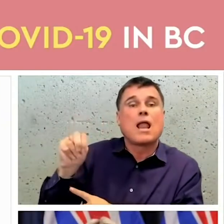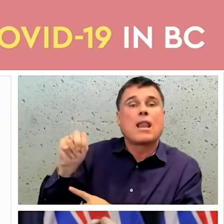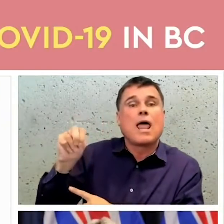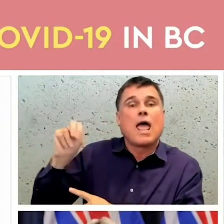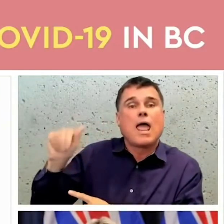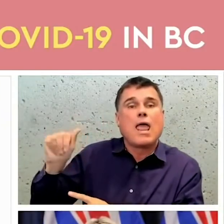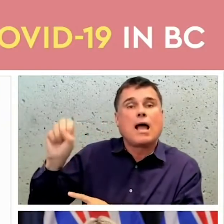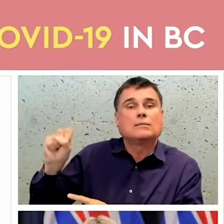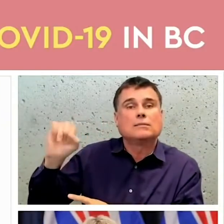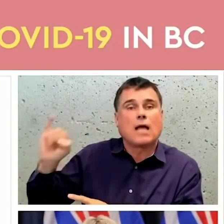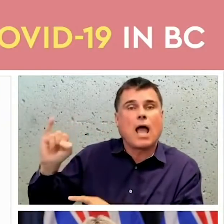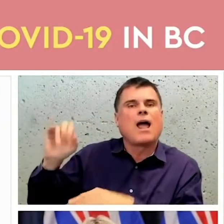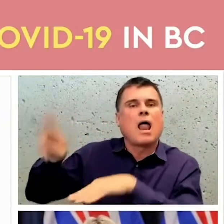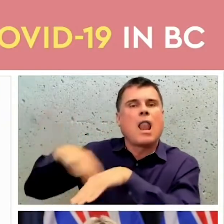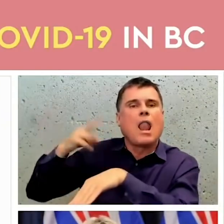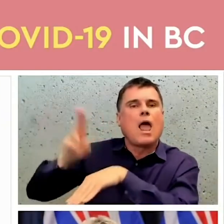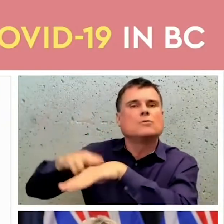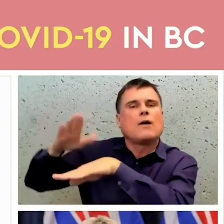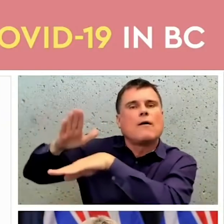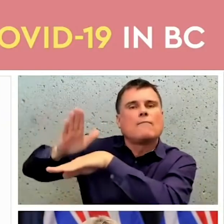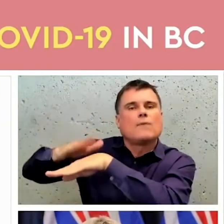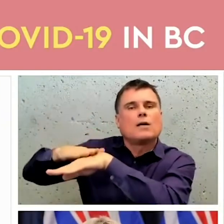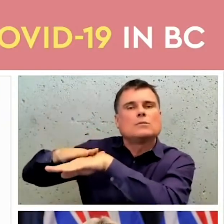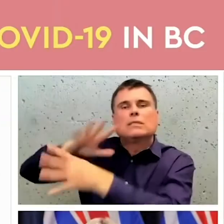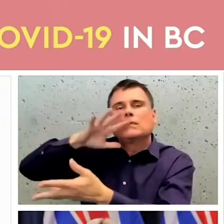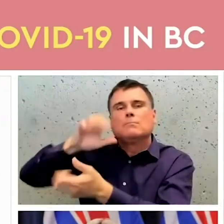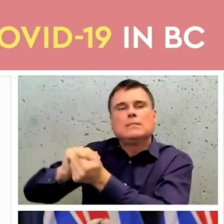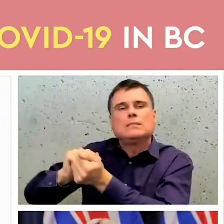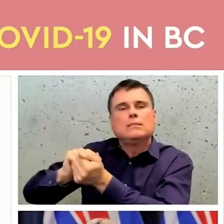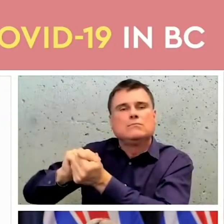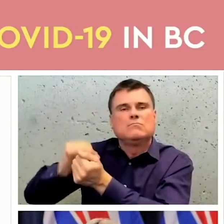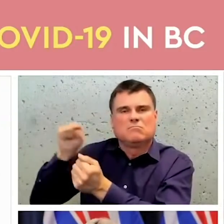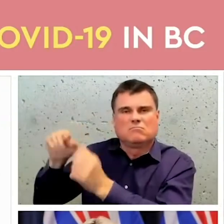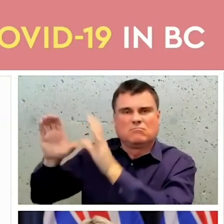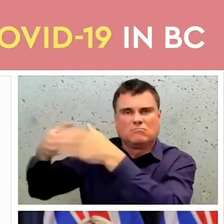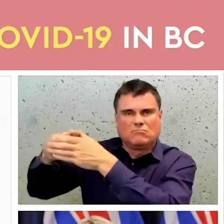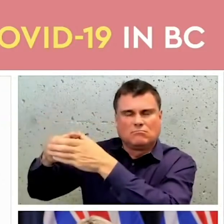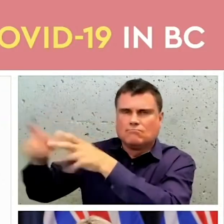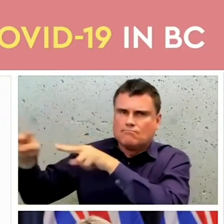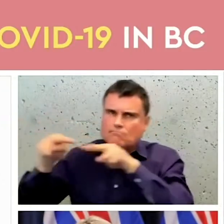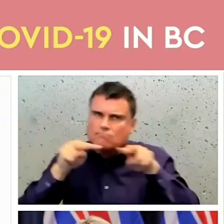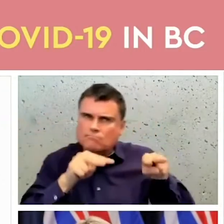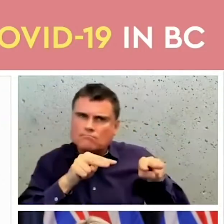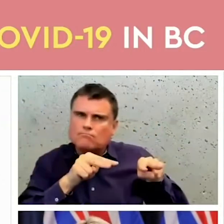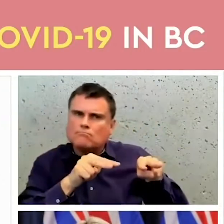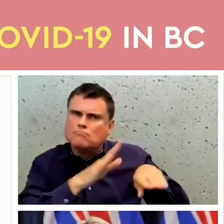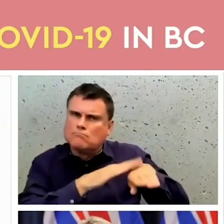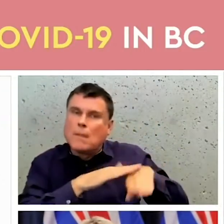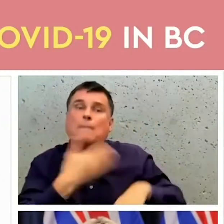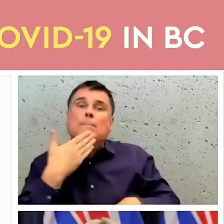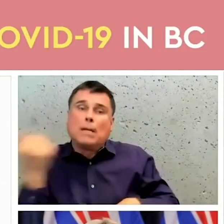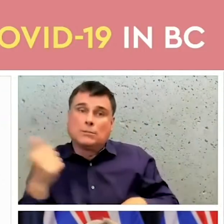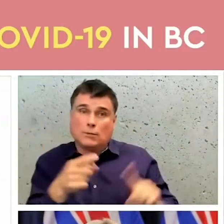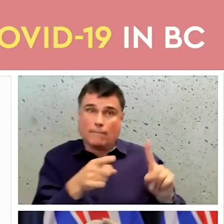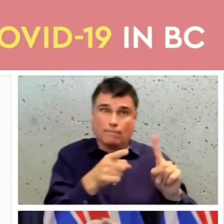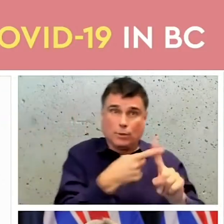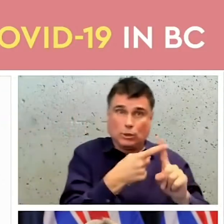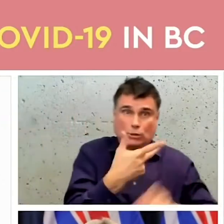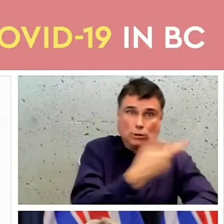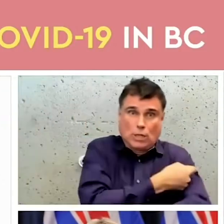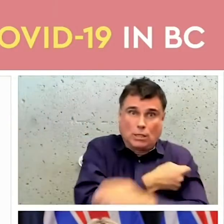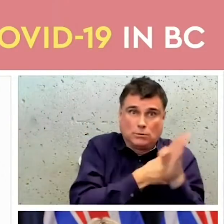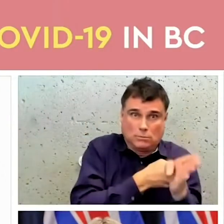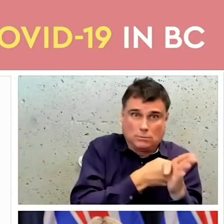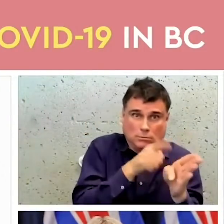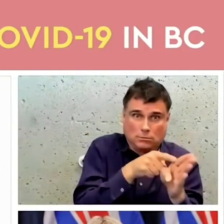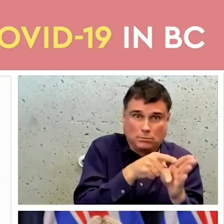give other vaccines within 14 days of this pediatric vaccine. And we've looked at that here